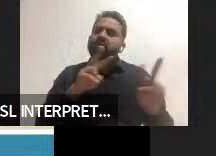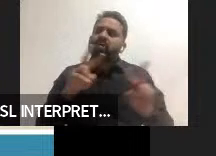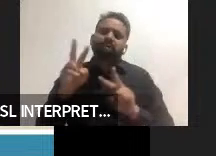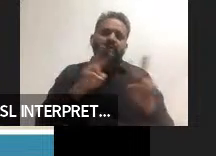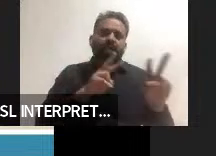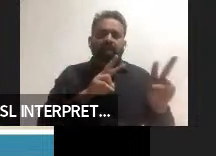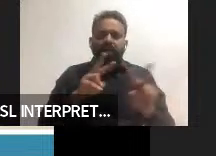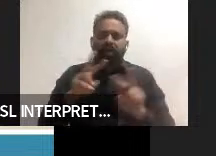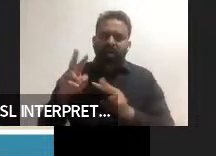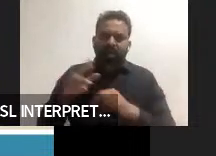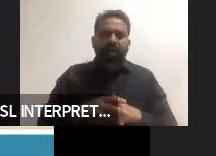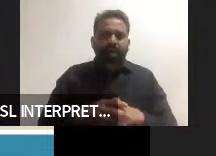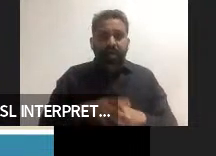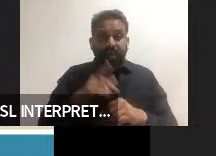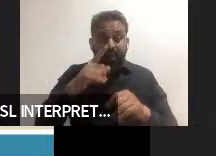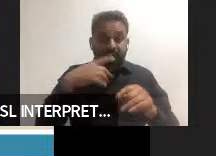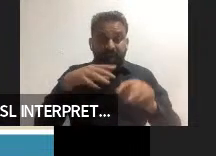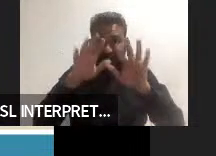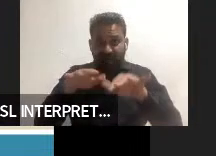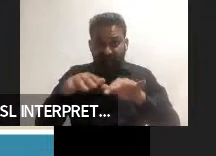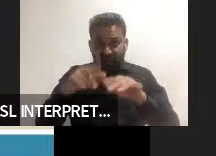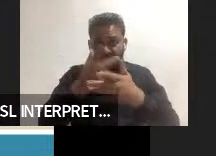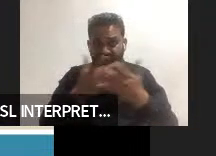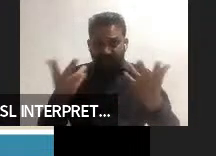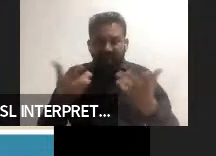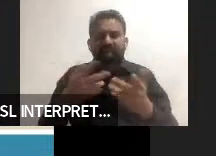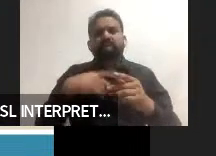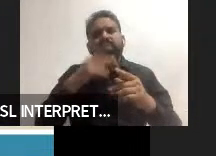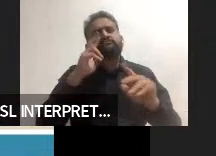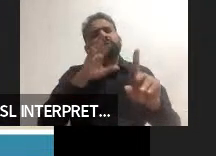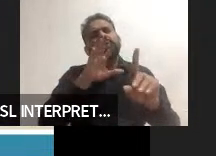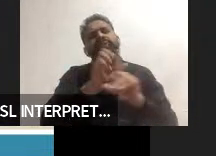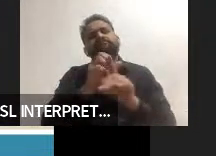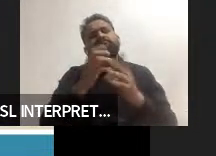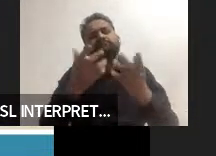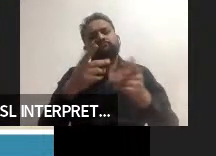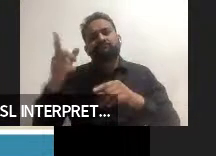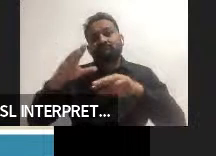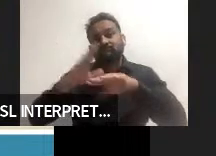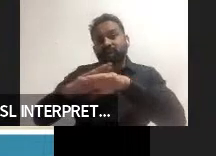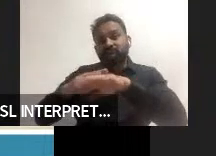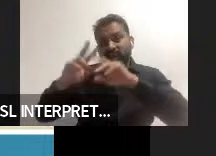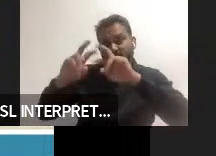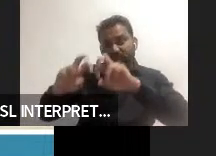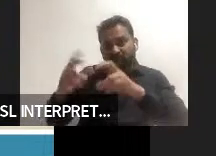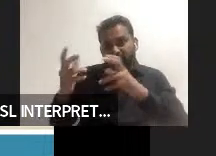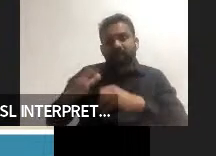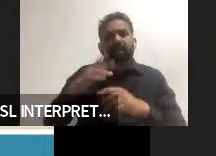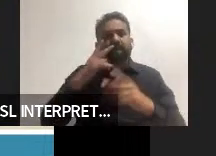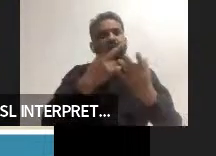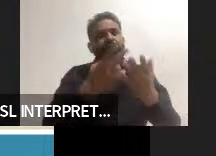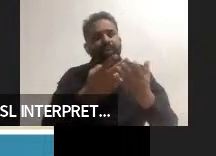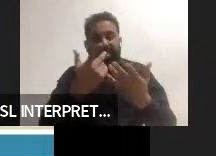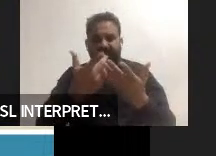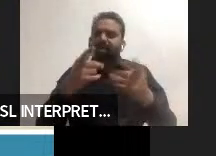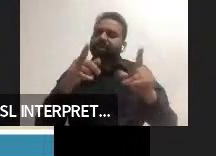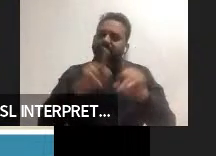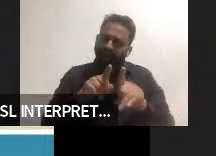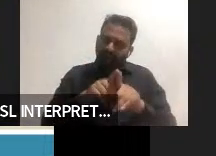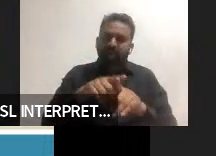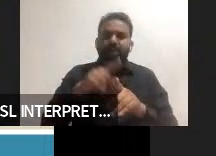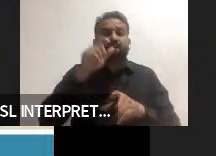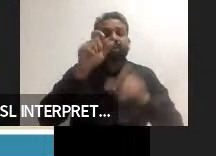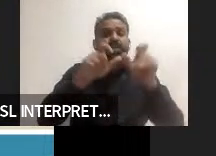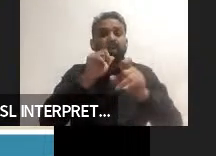see the level of your writing, and we can see level of your research from there directly. So that's how the examiners or the people who